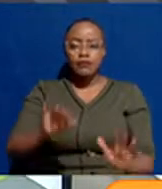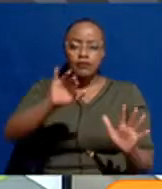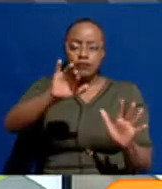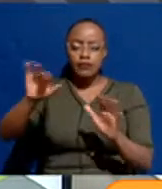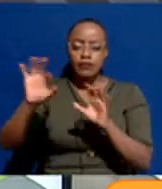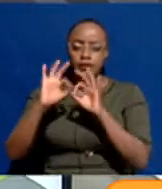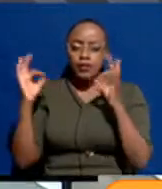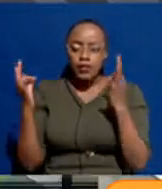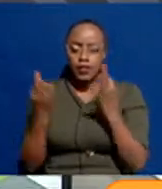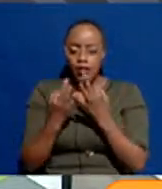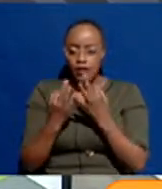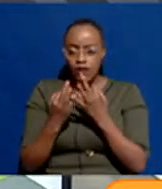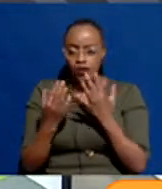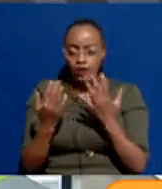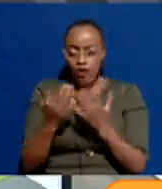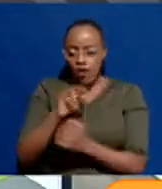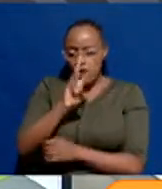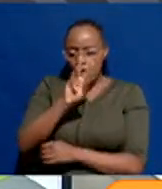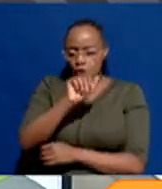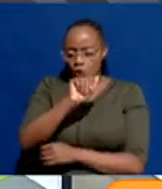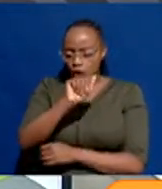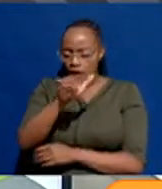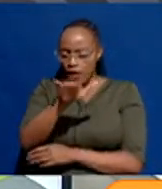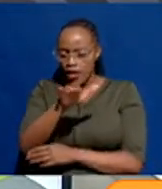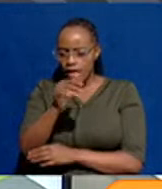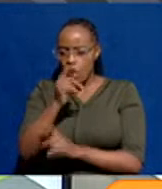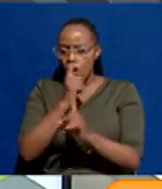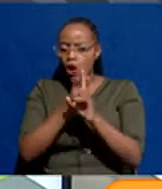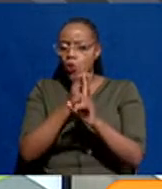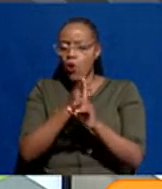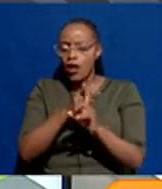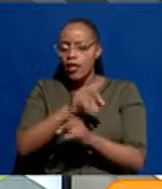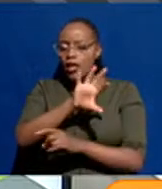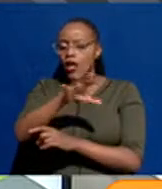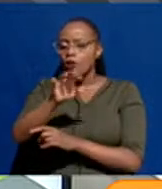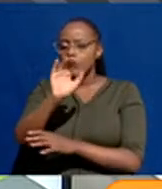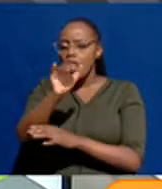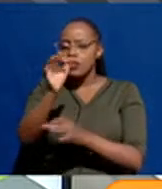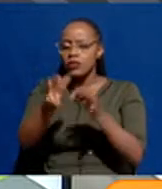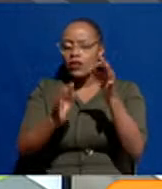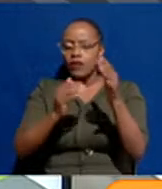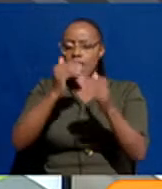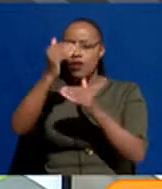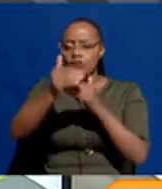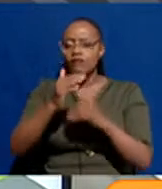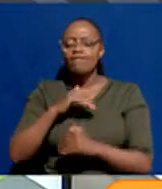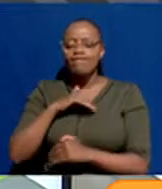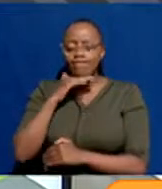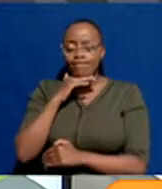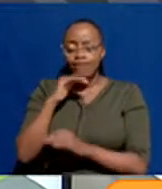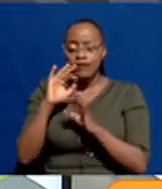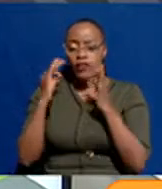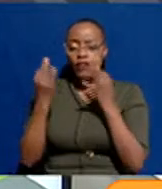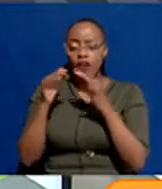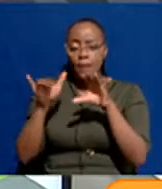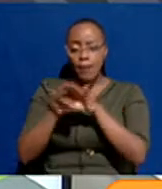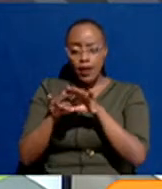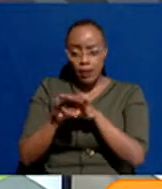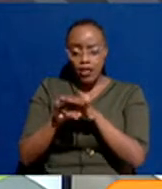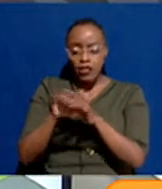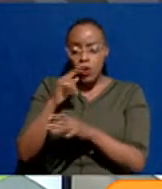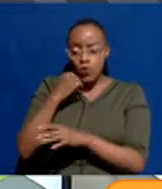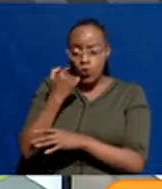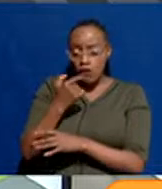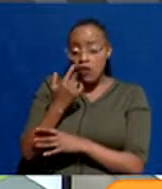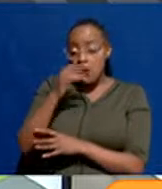A family in Wa area, Kwale County, is demanding justice following the death of their kin at the hands of